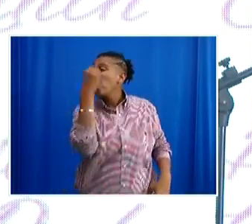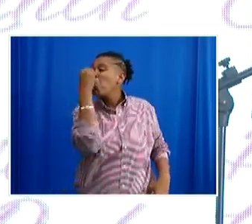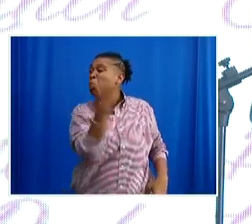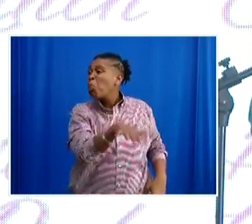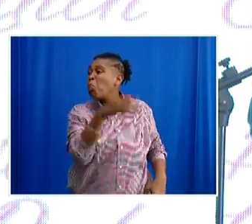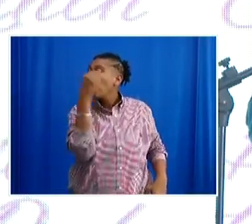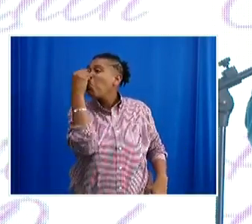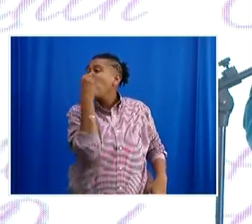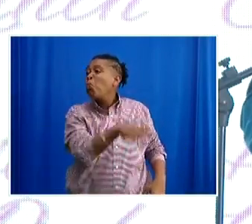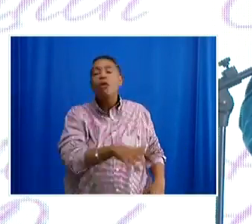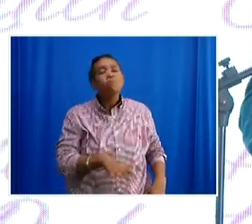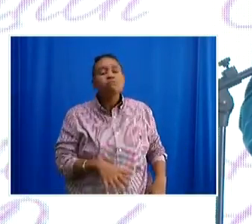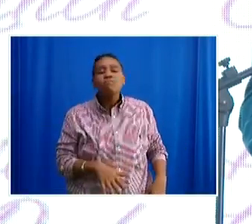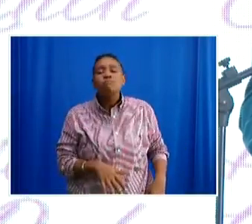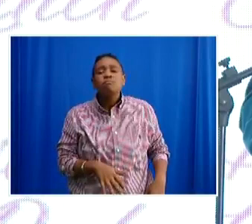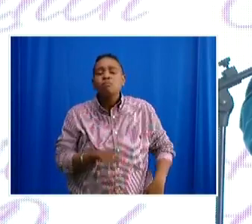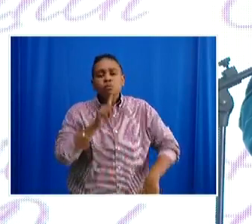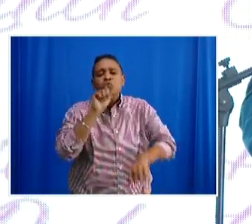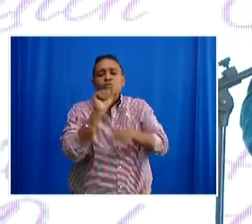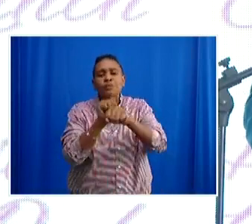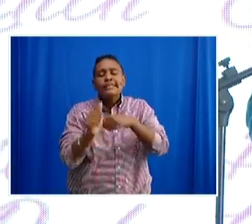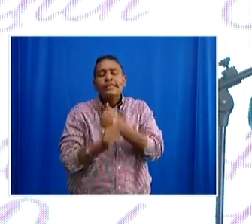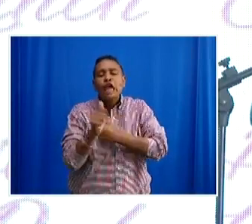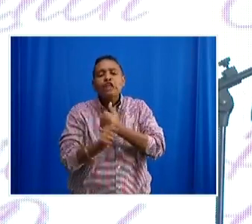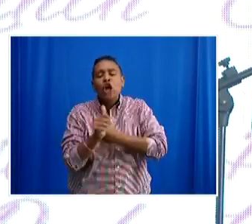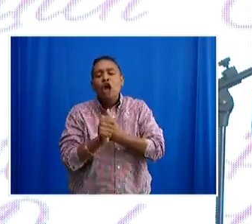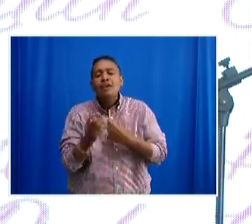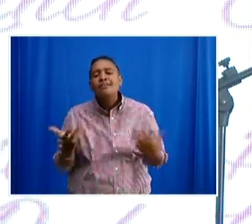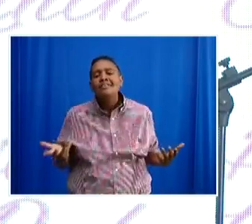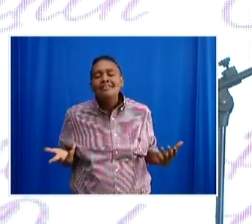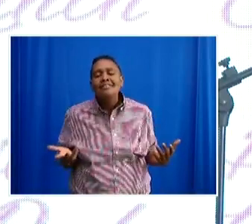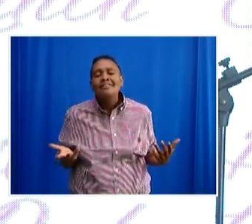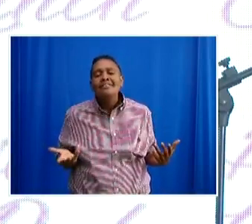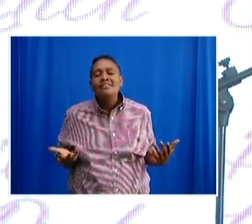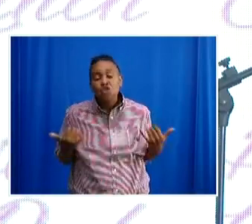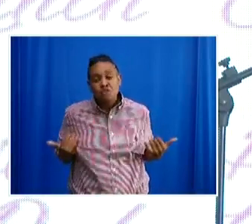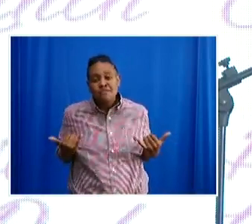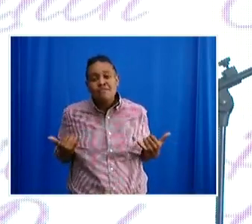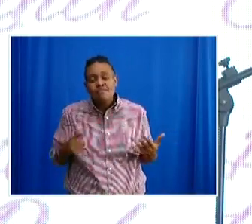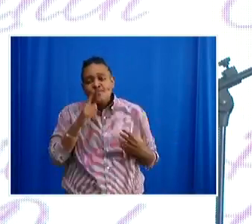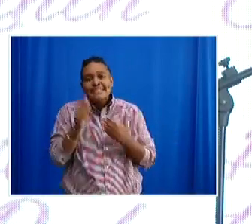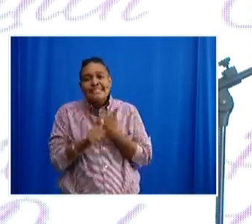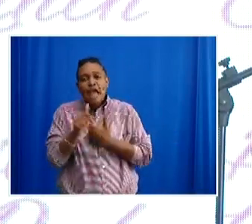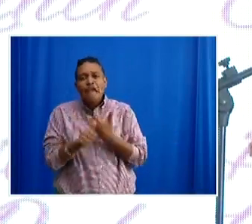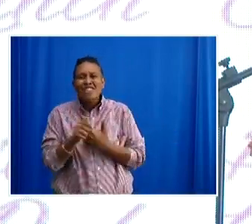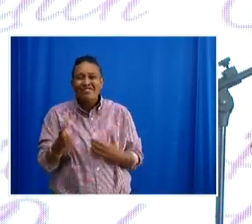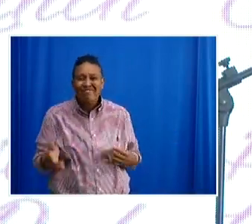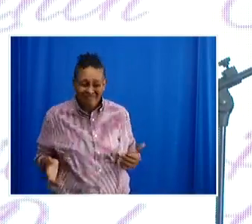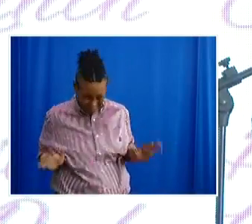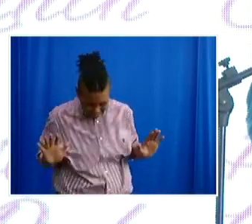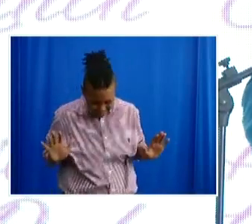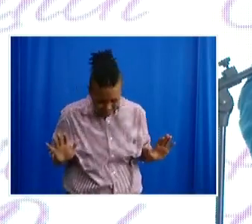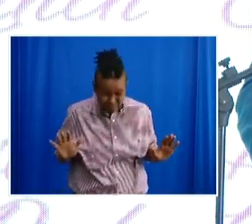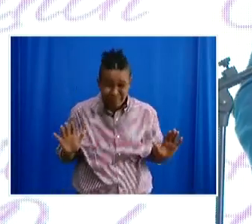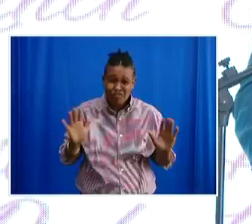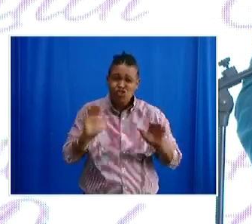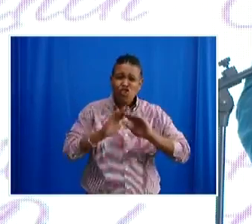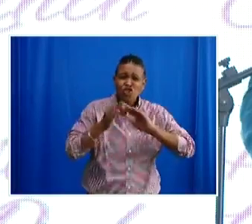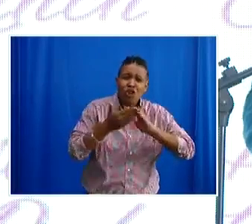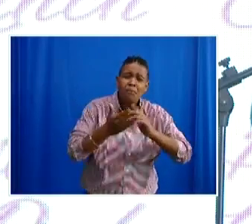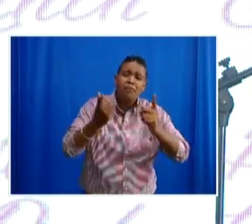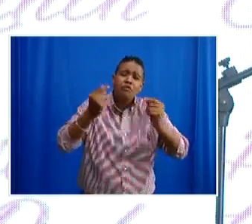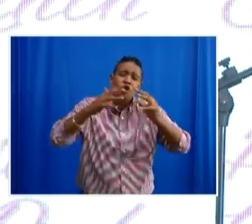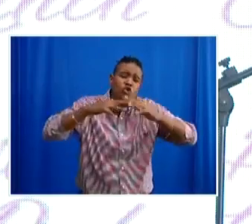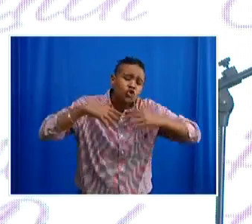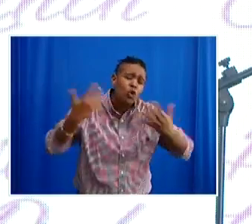real and present danger. Now, Jamaica has done too much work. We have